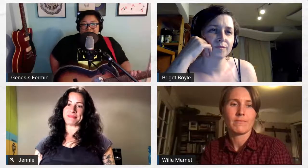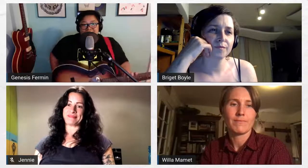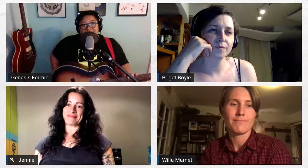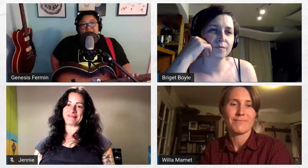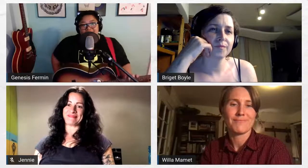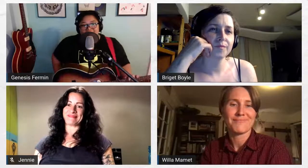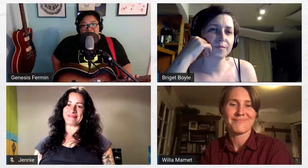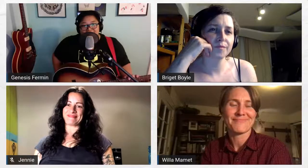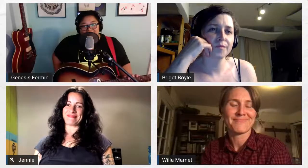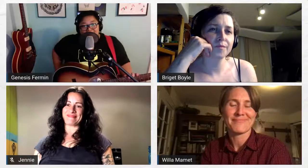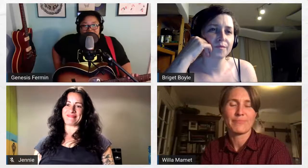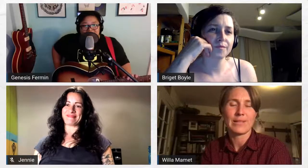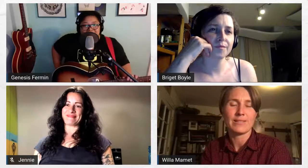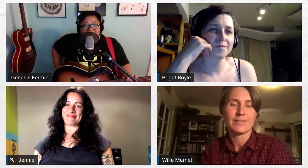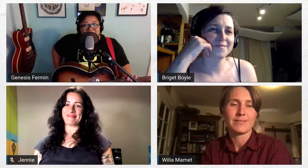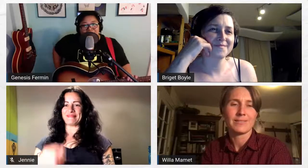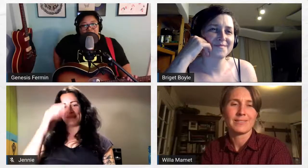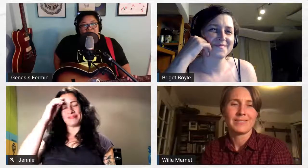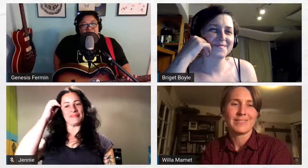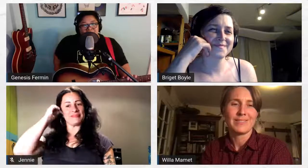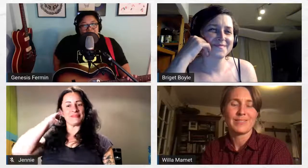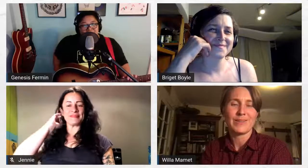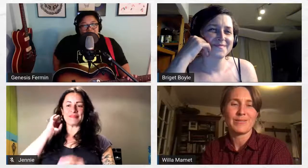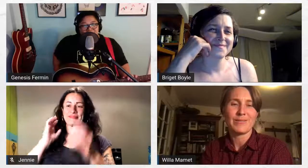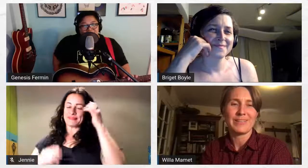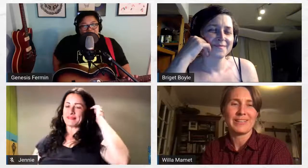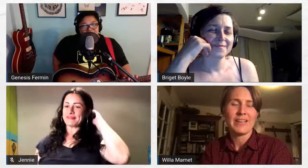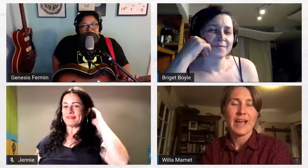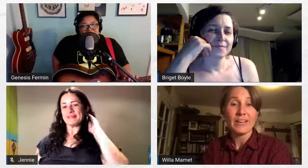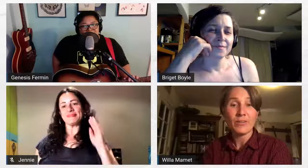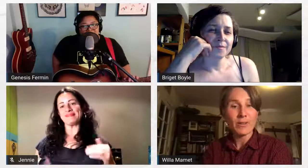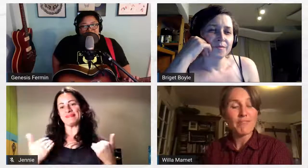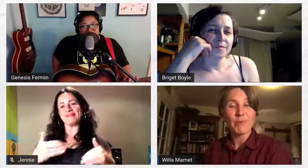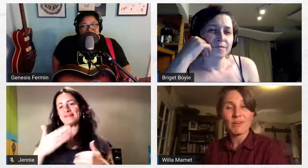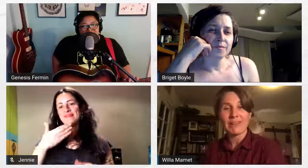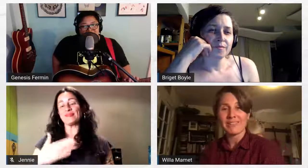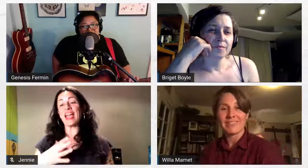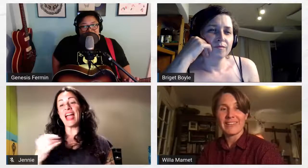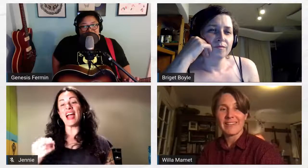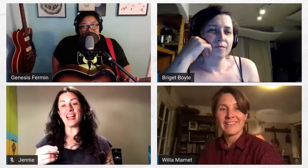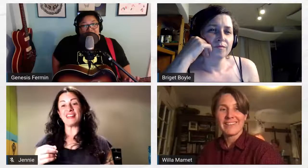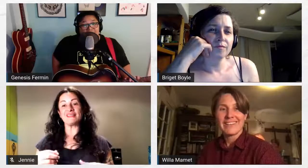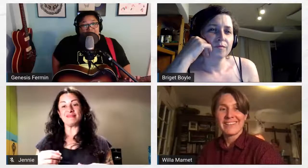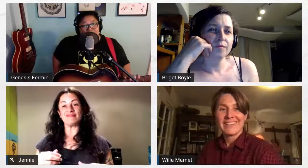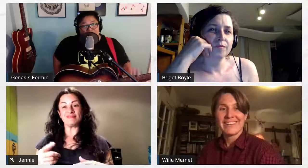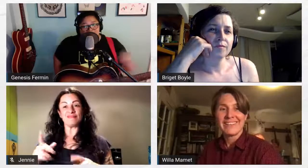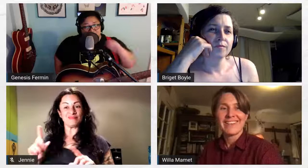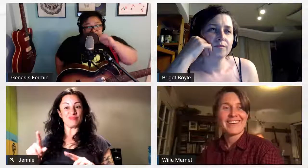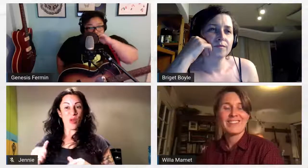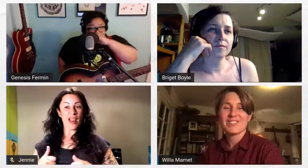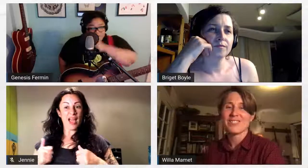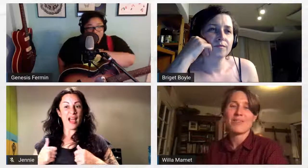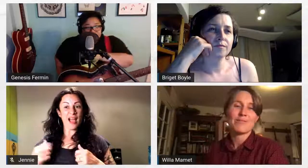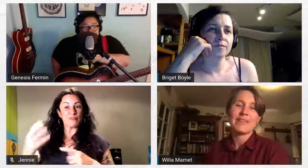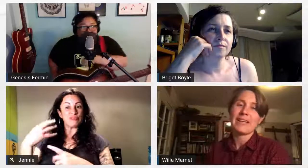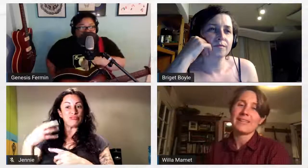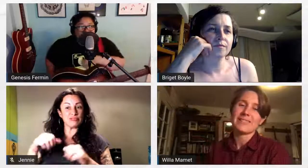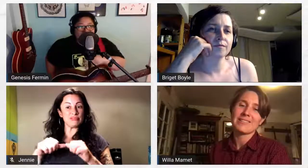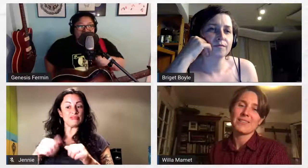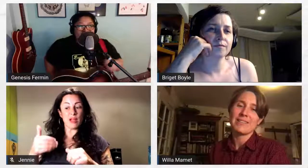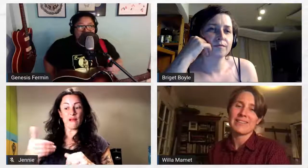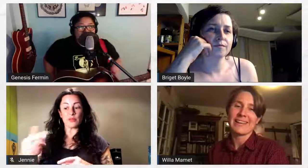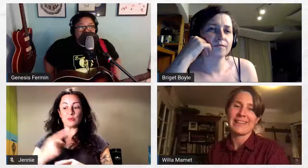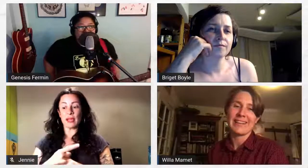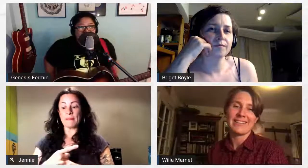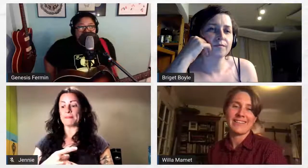GenesisFermin. Bless. Yeah. So good. And you go live pretty regularly. I do. It's so nice.